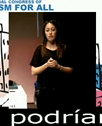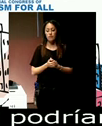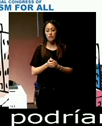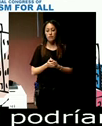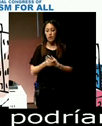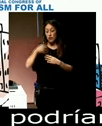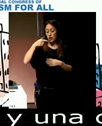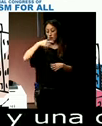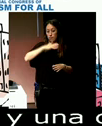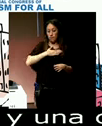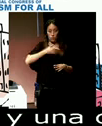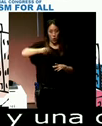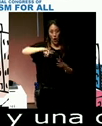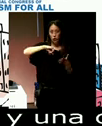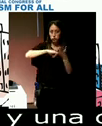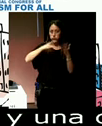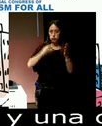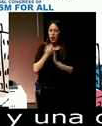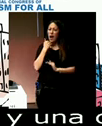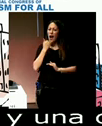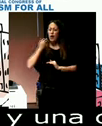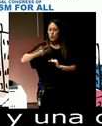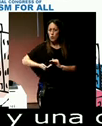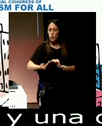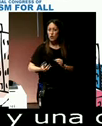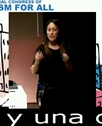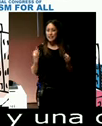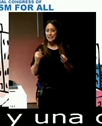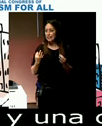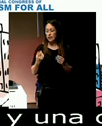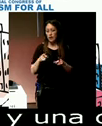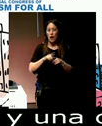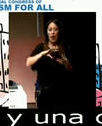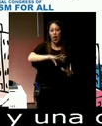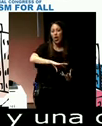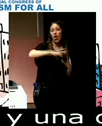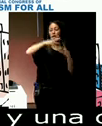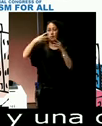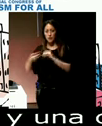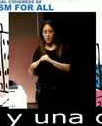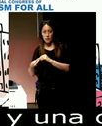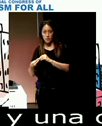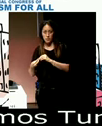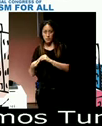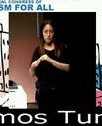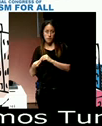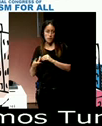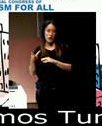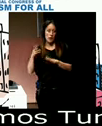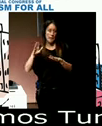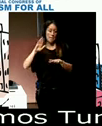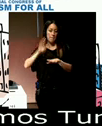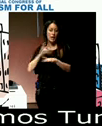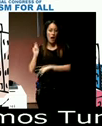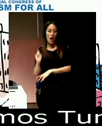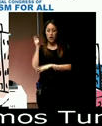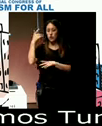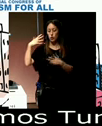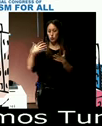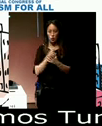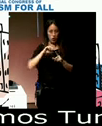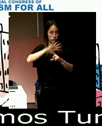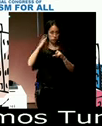representing the people we are focusing in. Is the only way we can